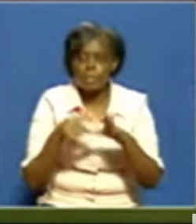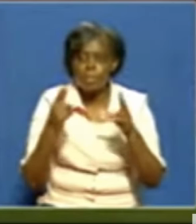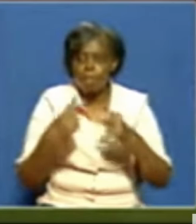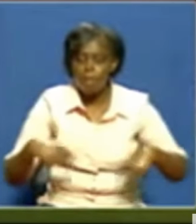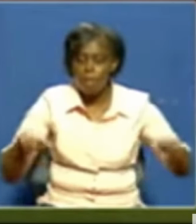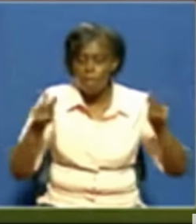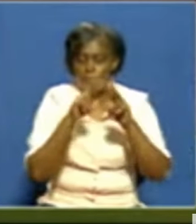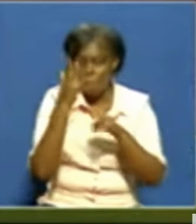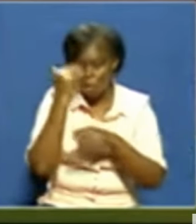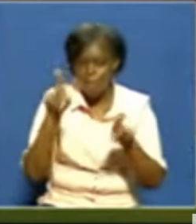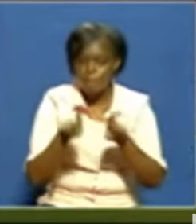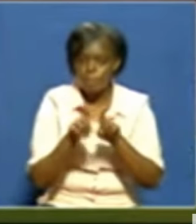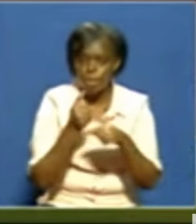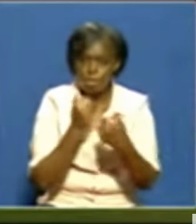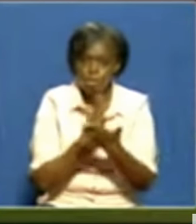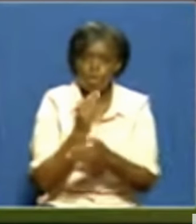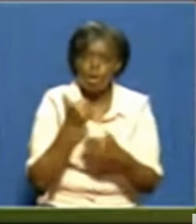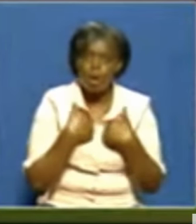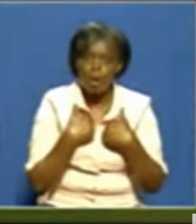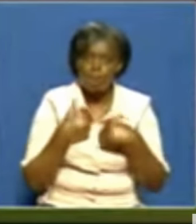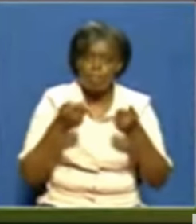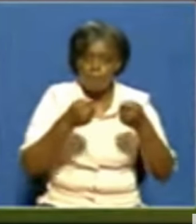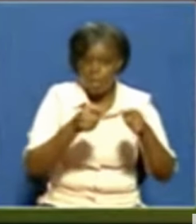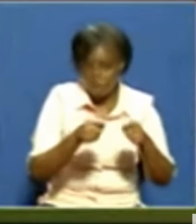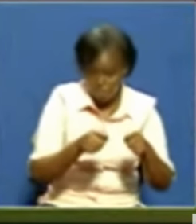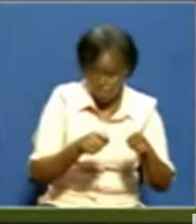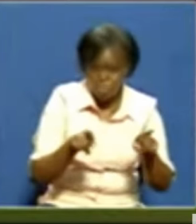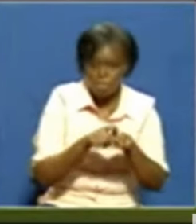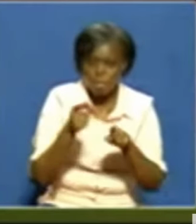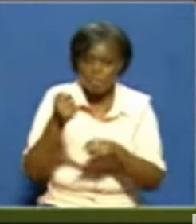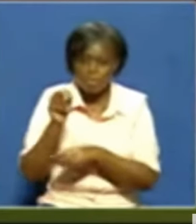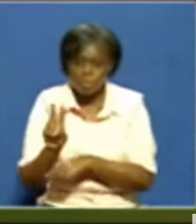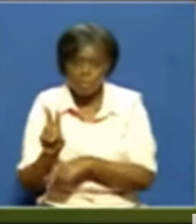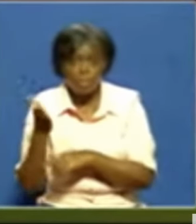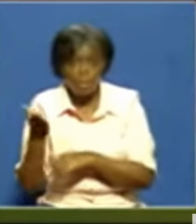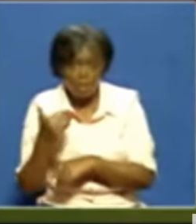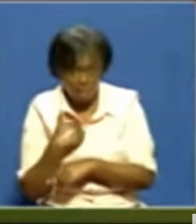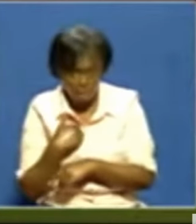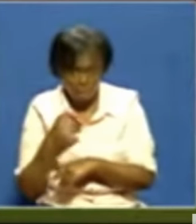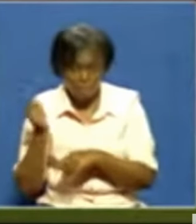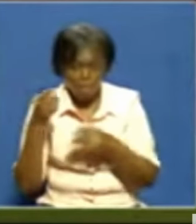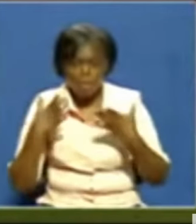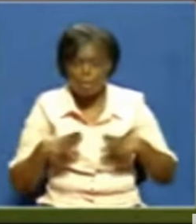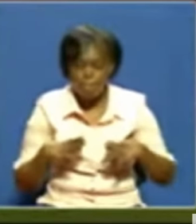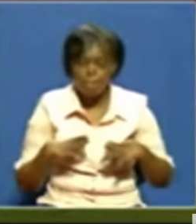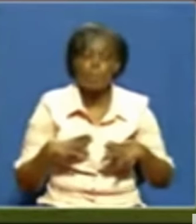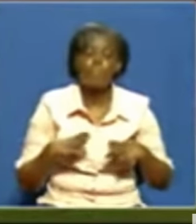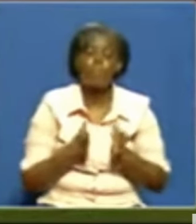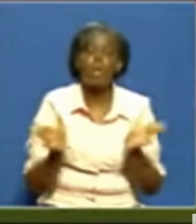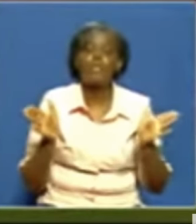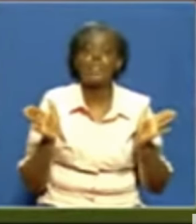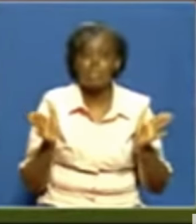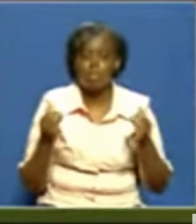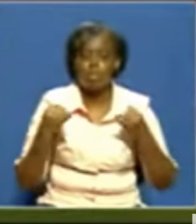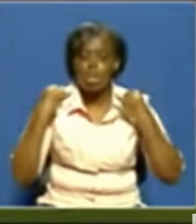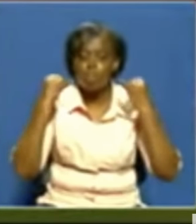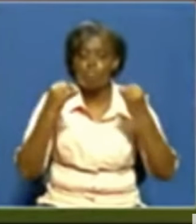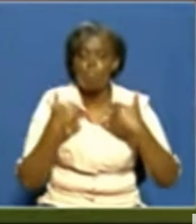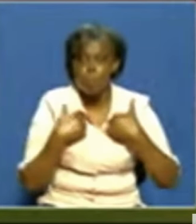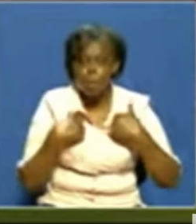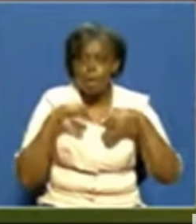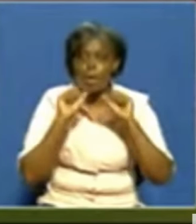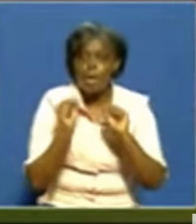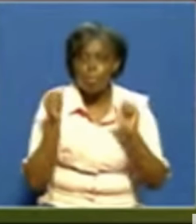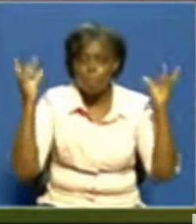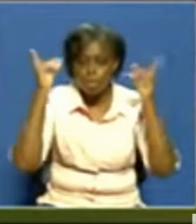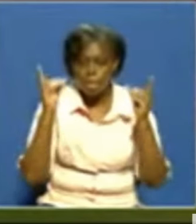not also make sure you have it on the radios and you have it on the TVs so that the Kenyans at large can be informed and be able to make